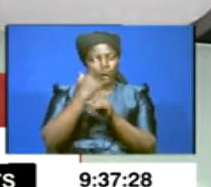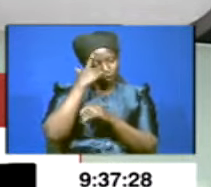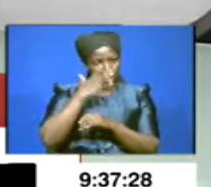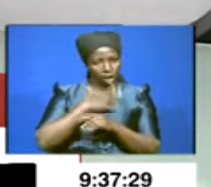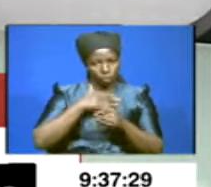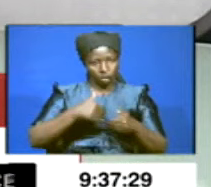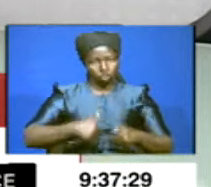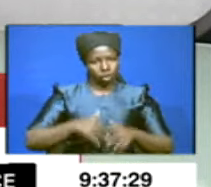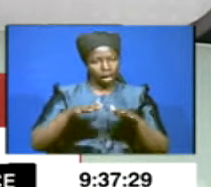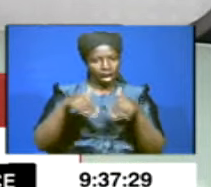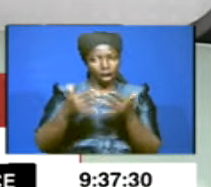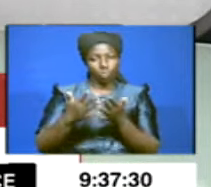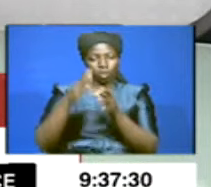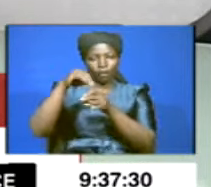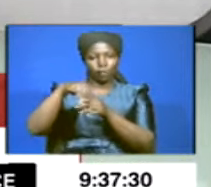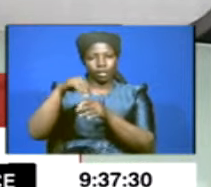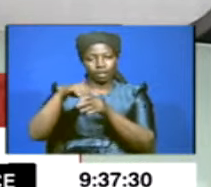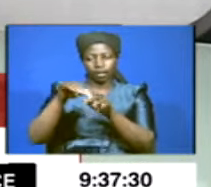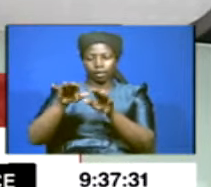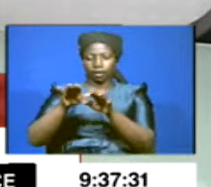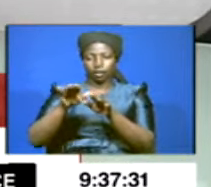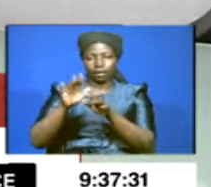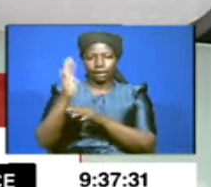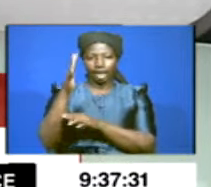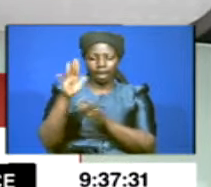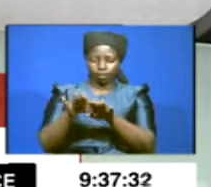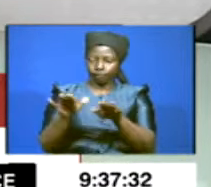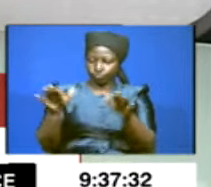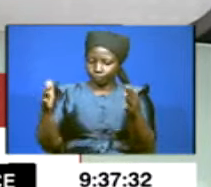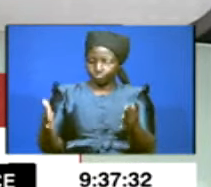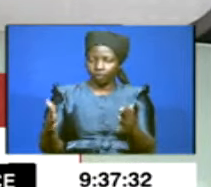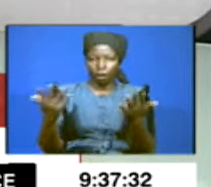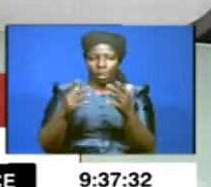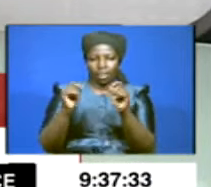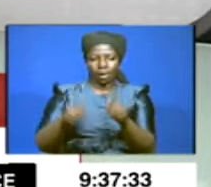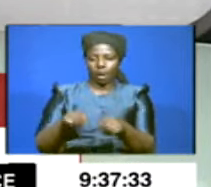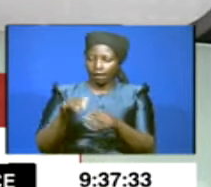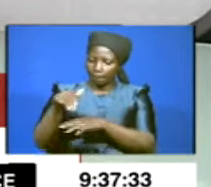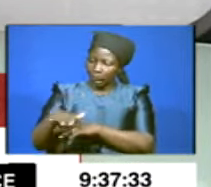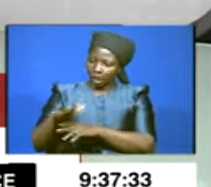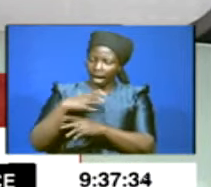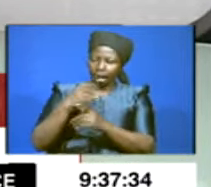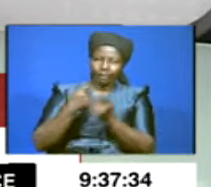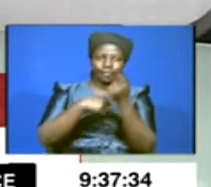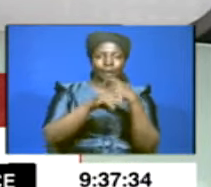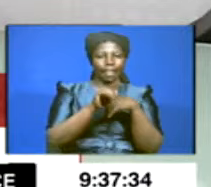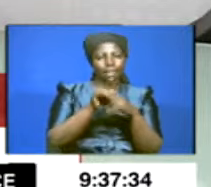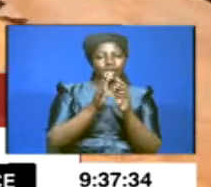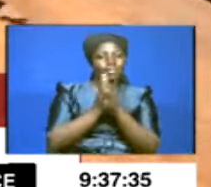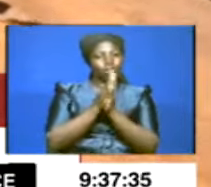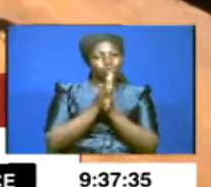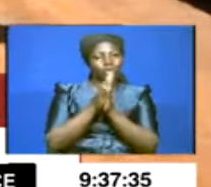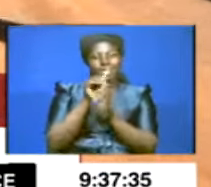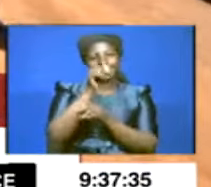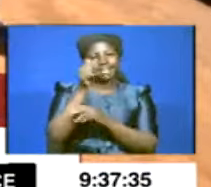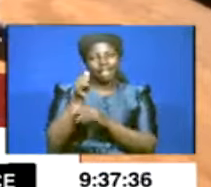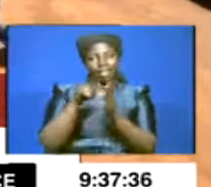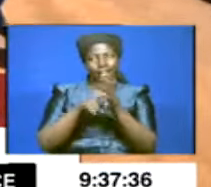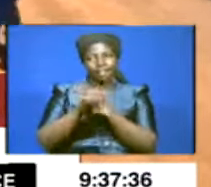investing in nurseries where they can plant trees to sell. This and more stories in our County News Roundup.